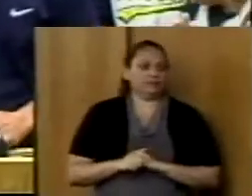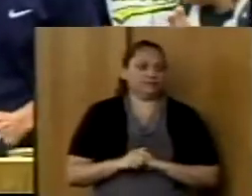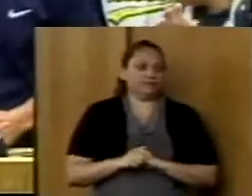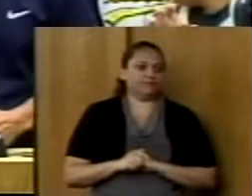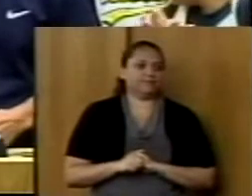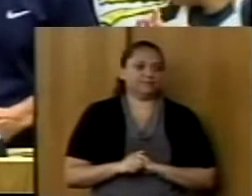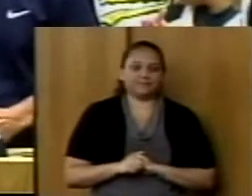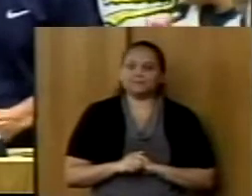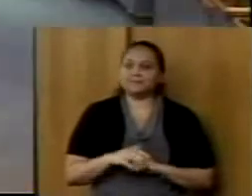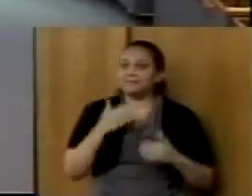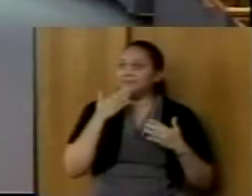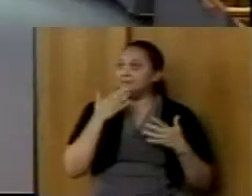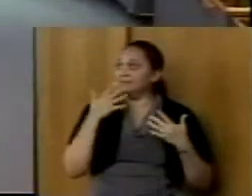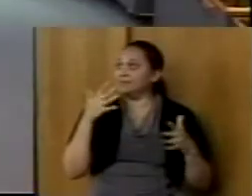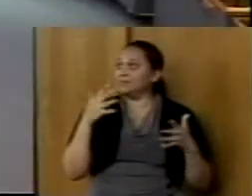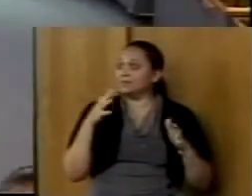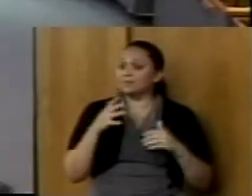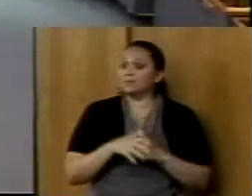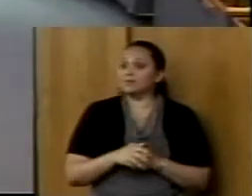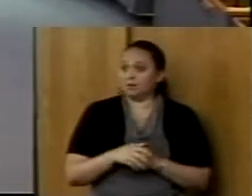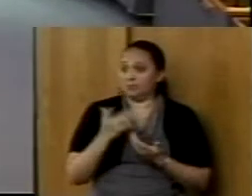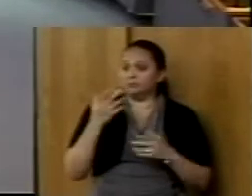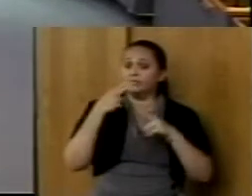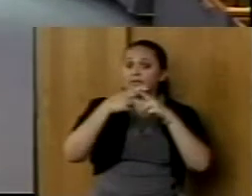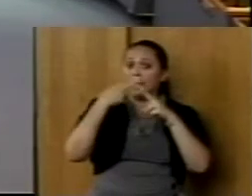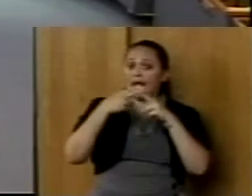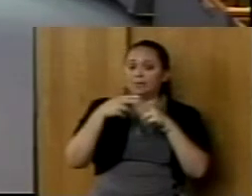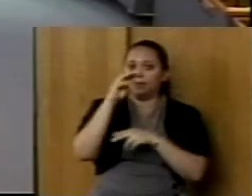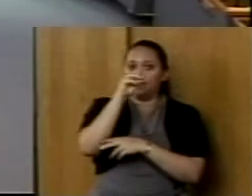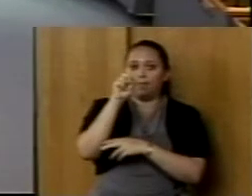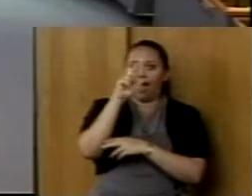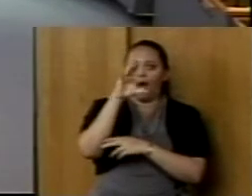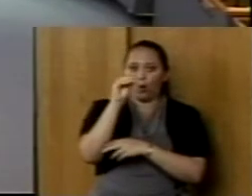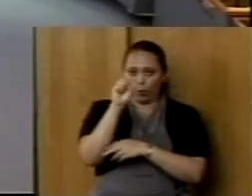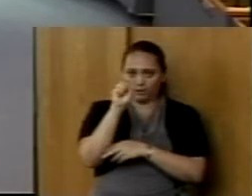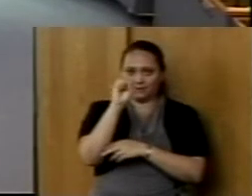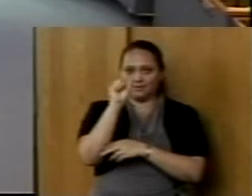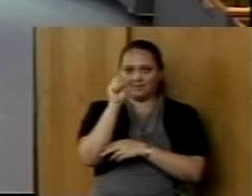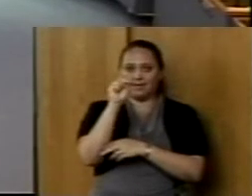to come up and bring your You'll players. announce your players by name, Coach? Marco Sanchez,